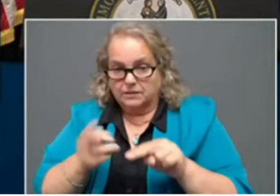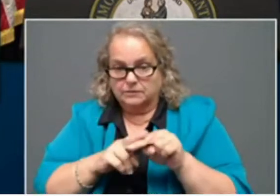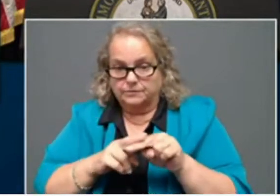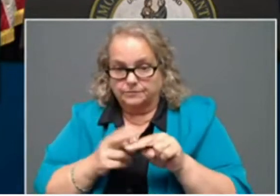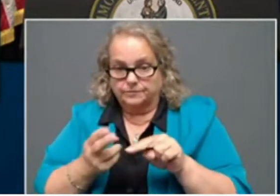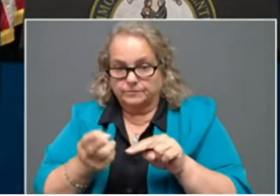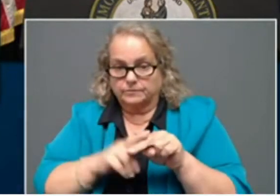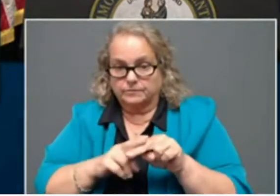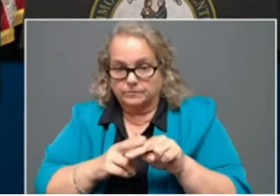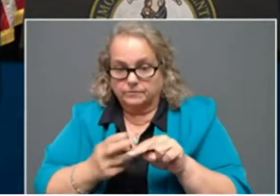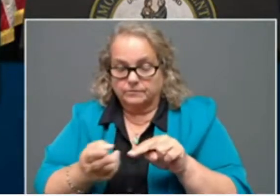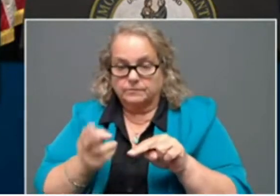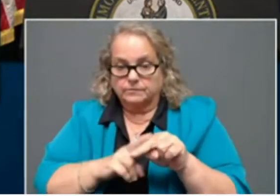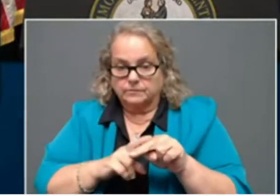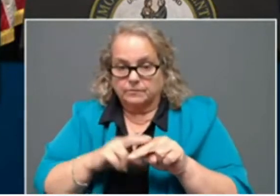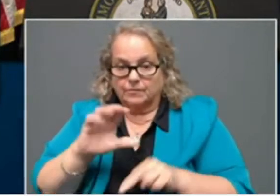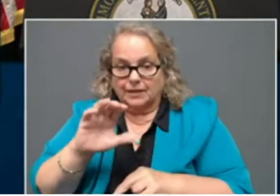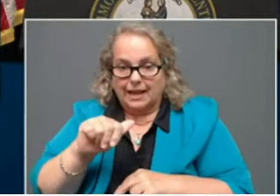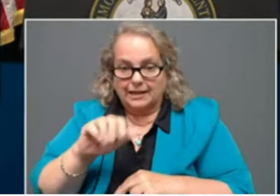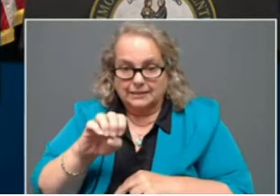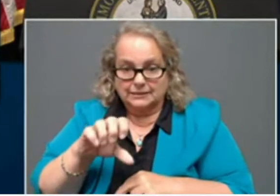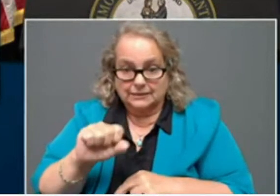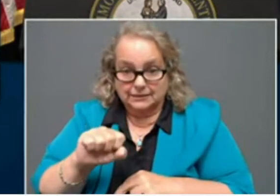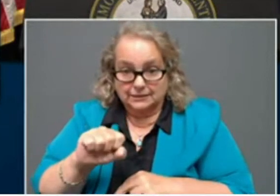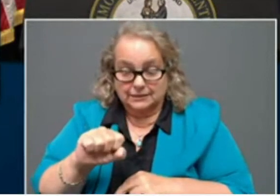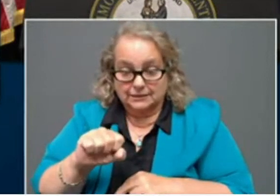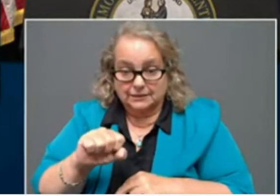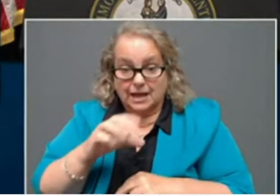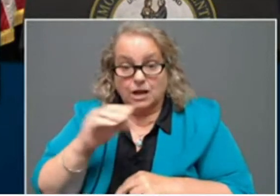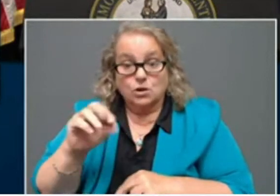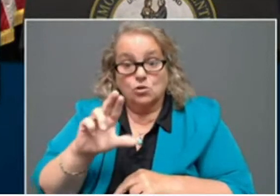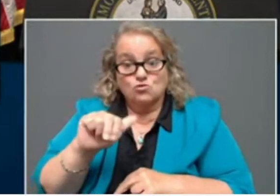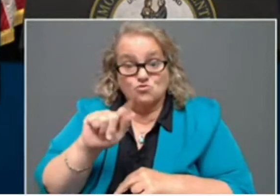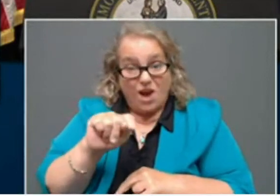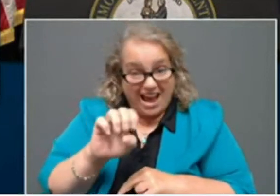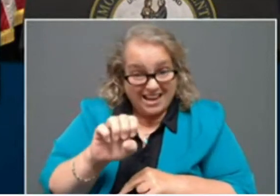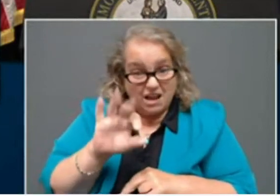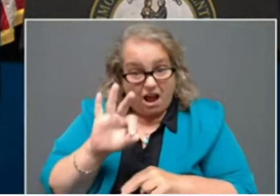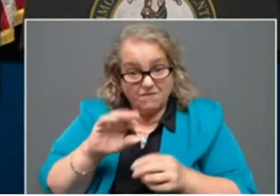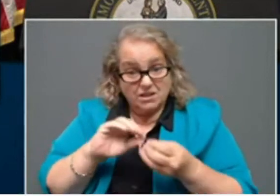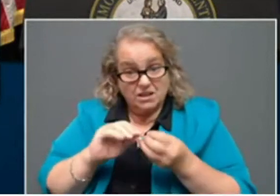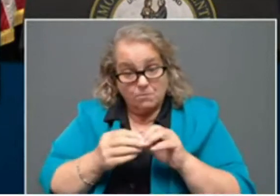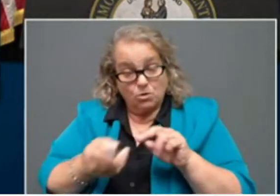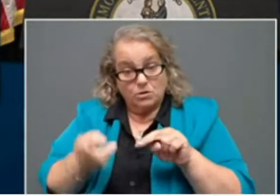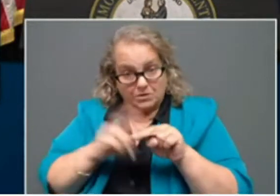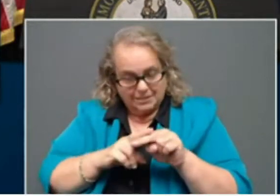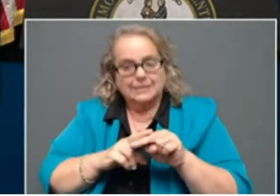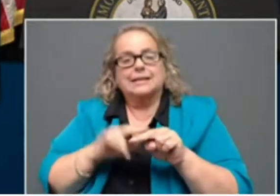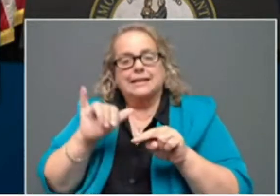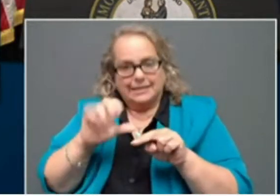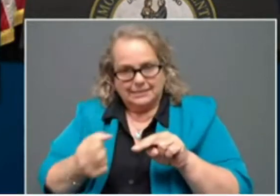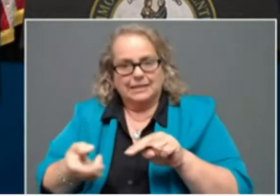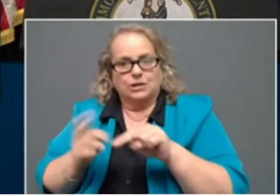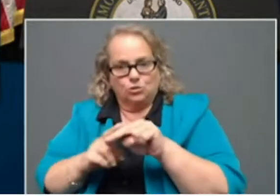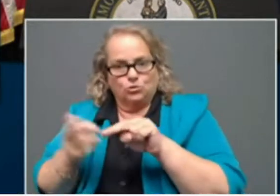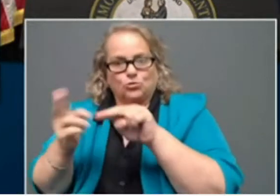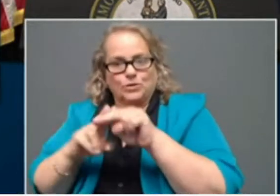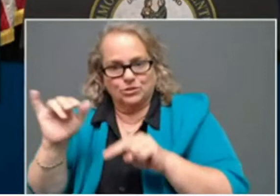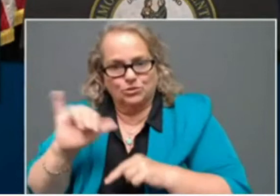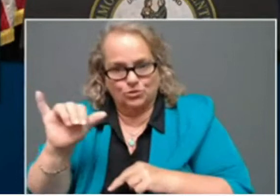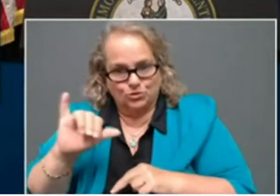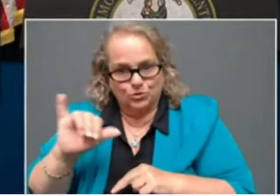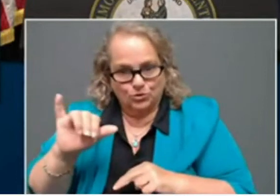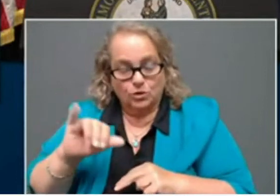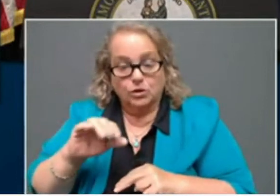cases. And the rate of that increase is also increasing. And we'll talk about the positivity rate, which